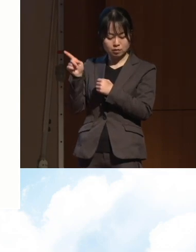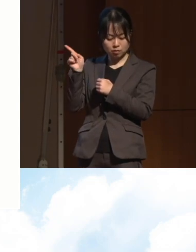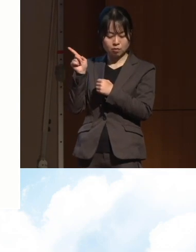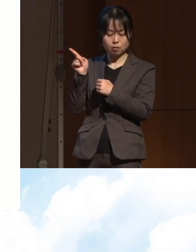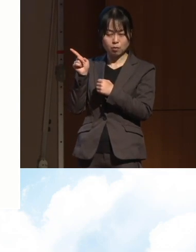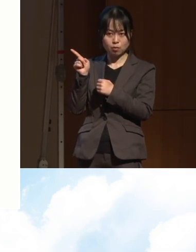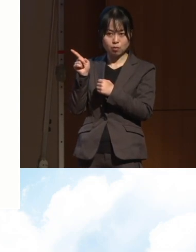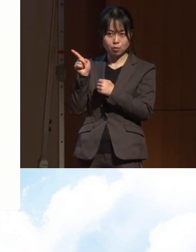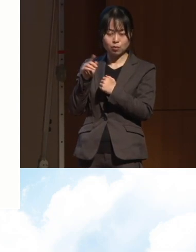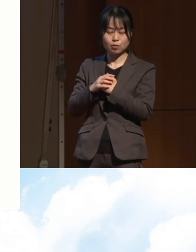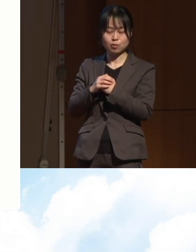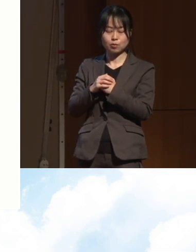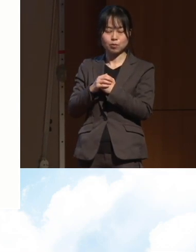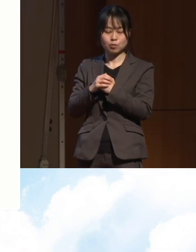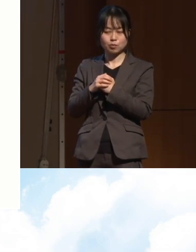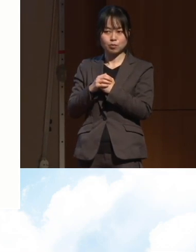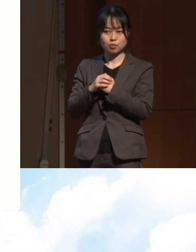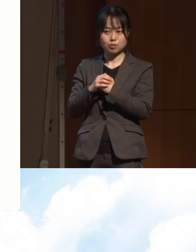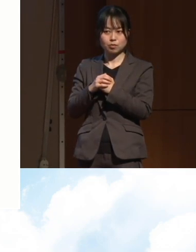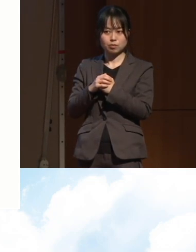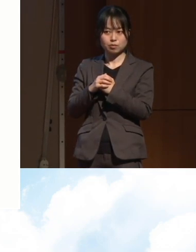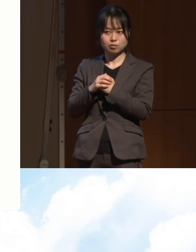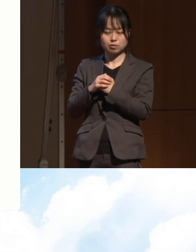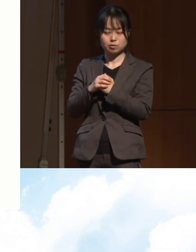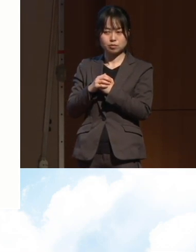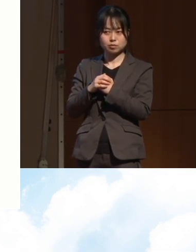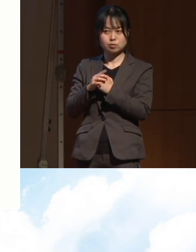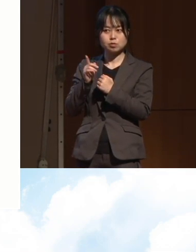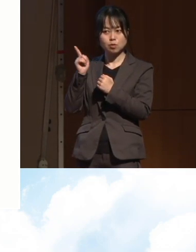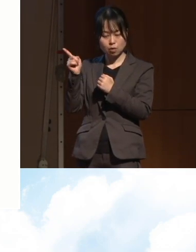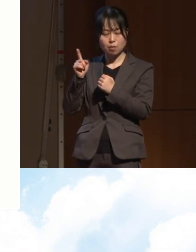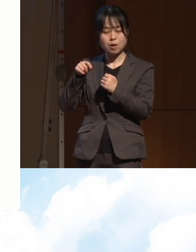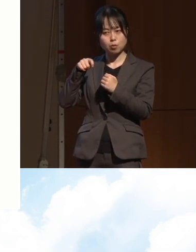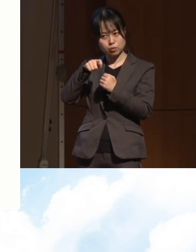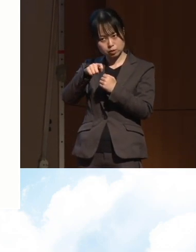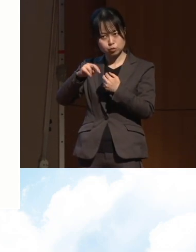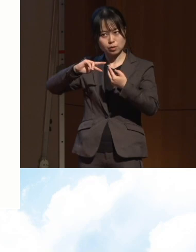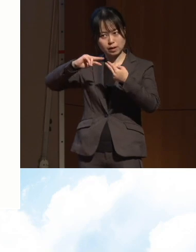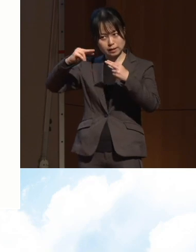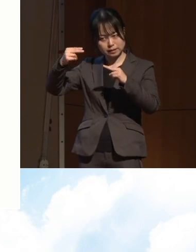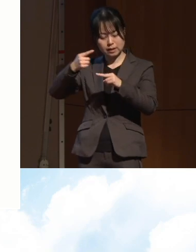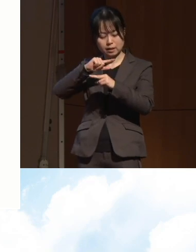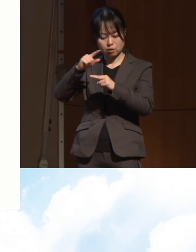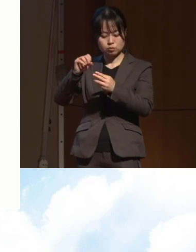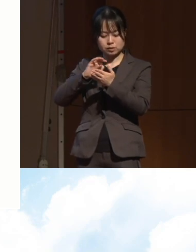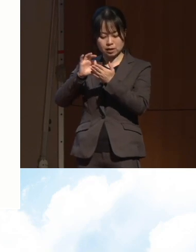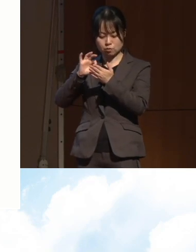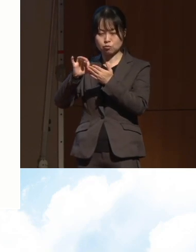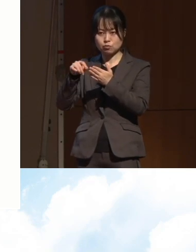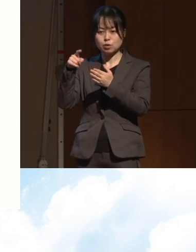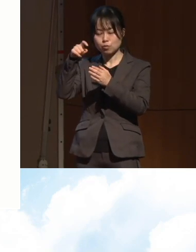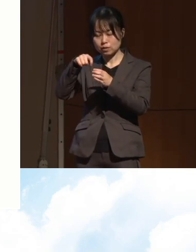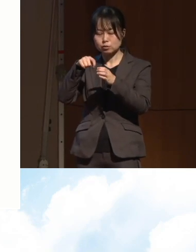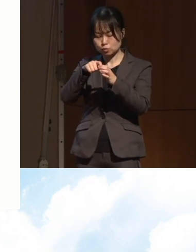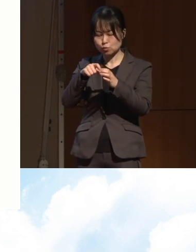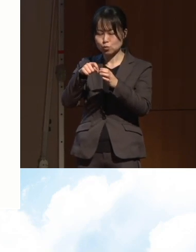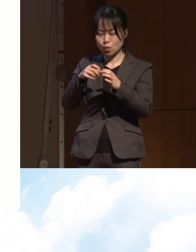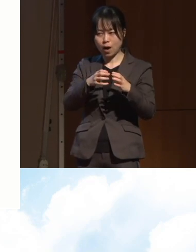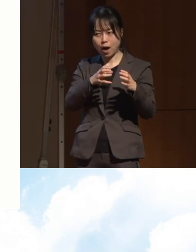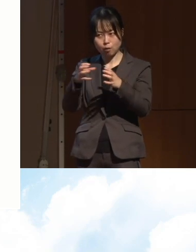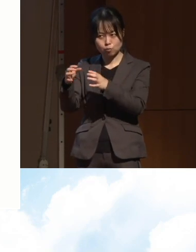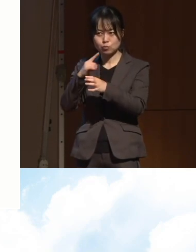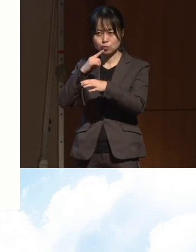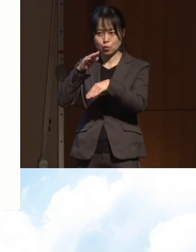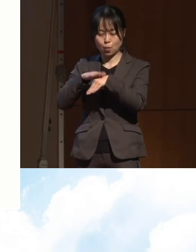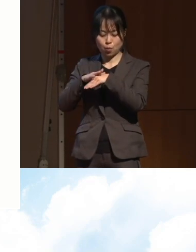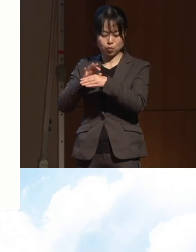your target and delivering it with a viral vector. That can be a live vector, it can be